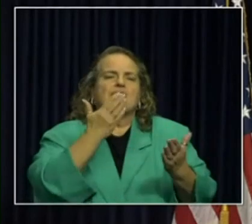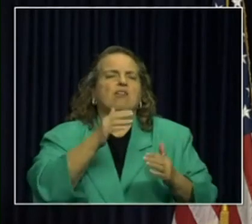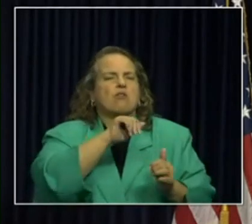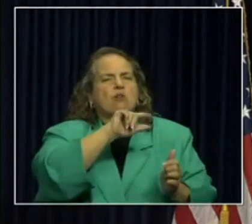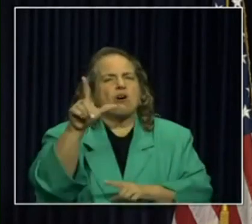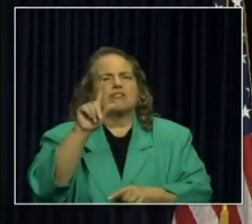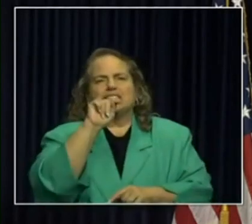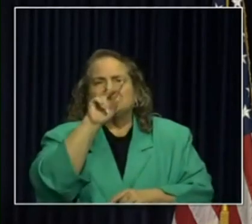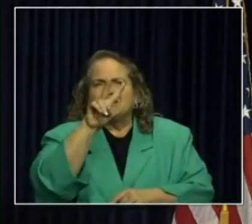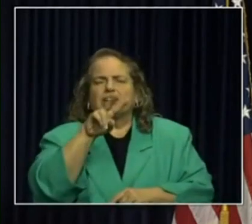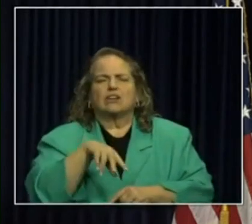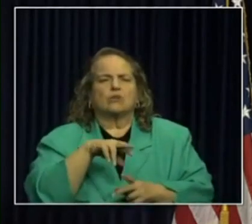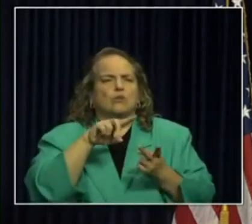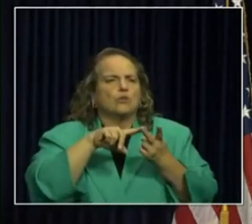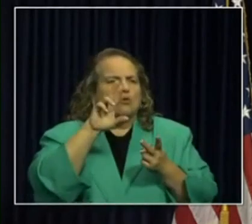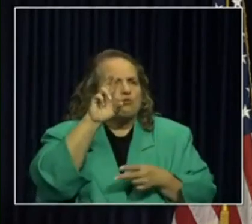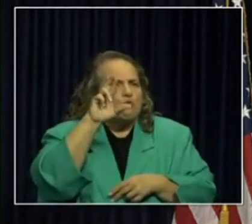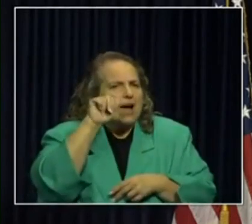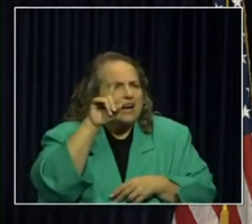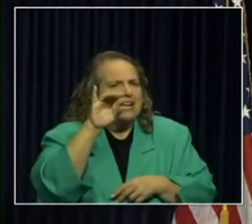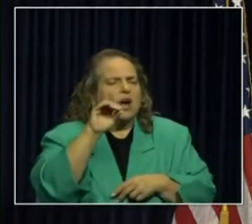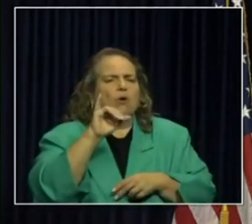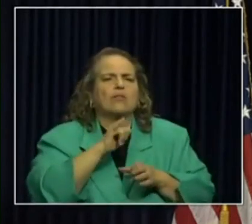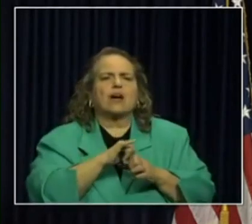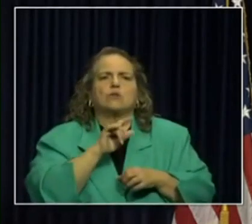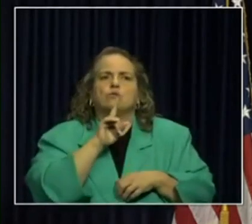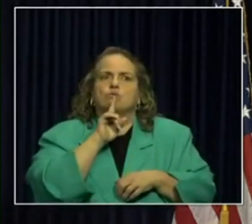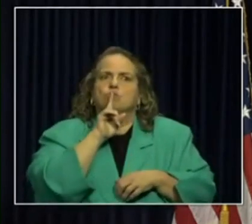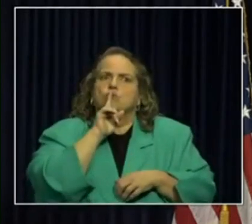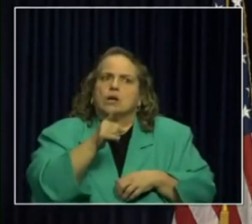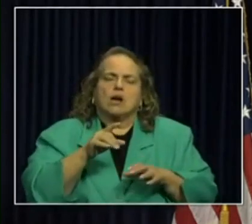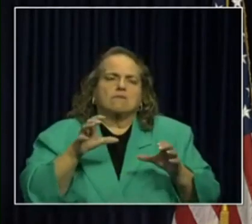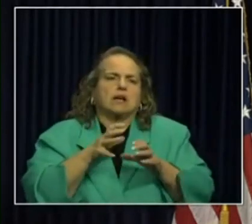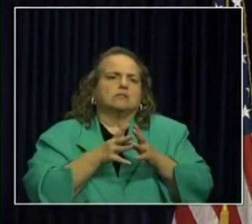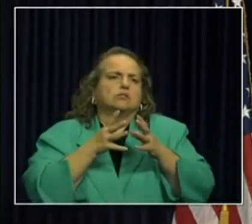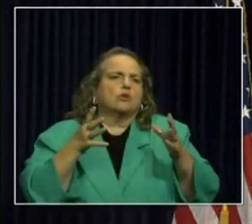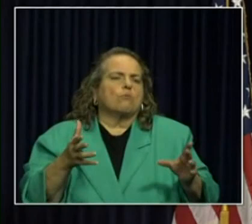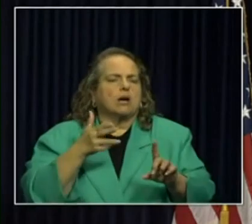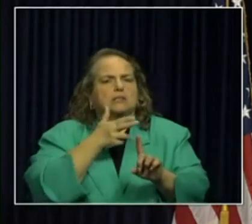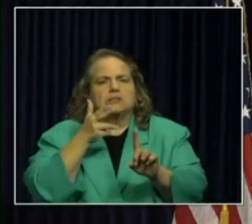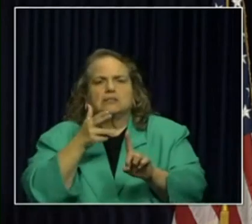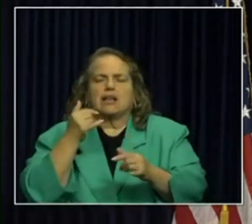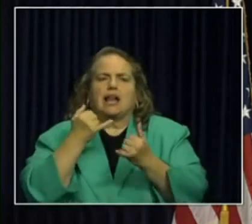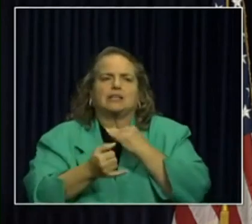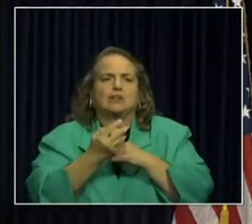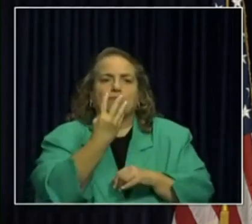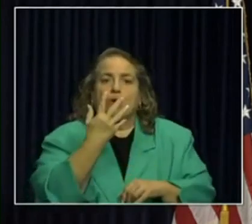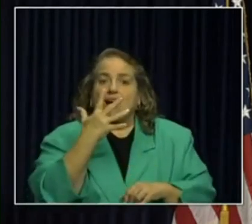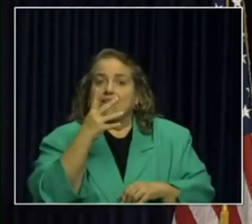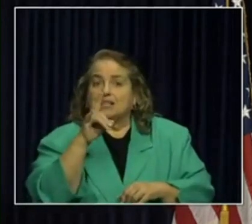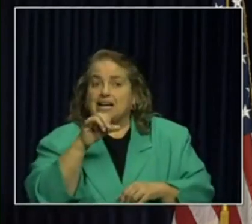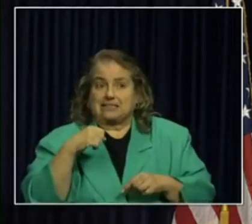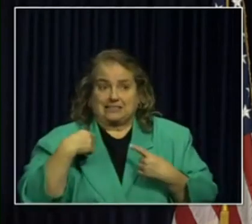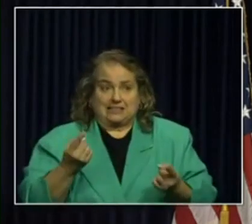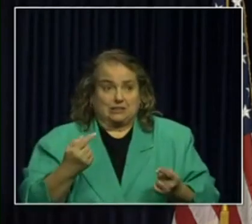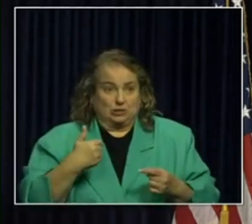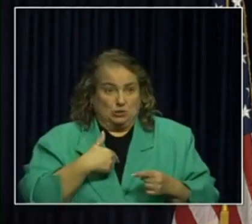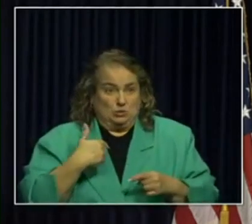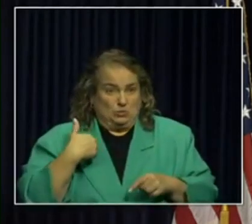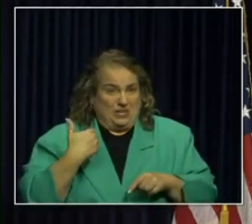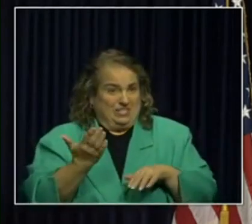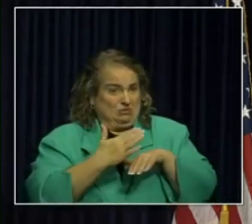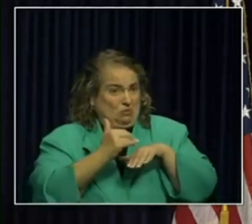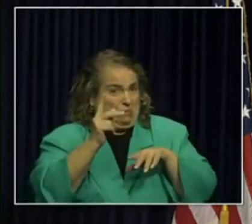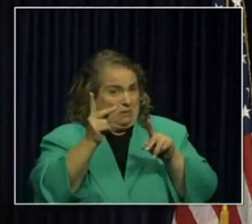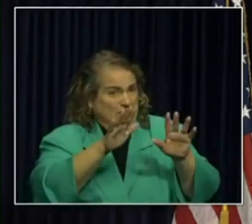radio groups that have truly stepped it up, especially these last 4 or 5 days. Since we have put out the call knowing we are in